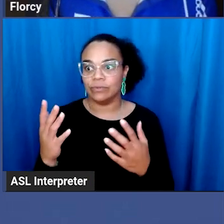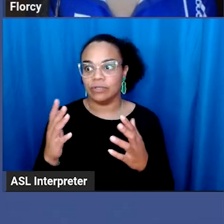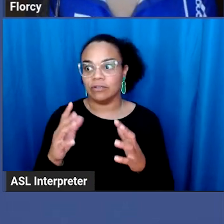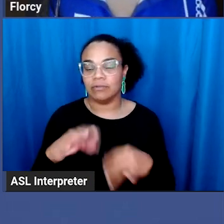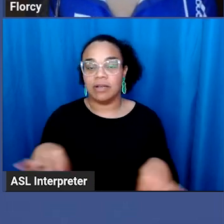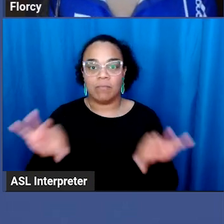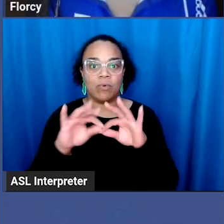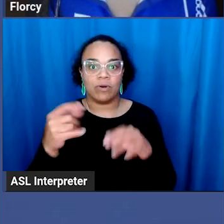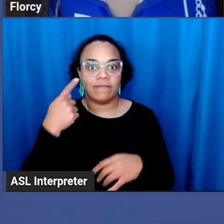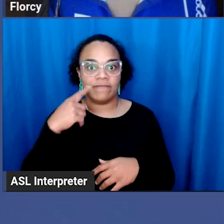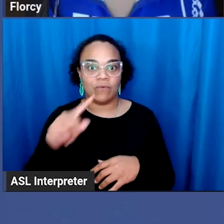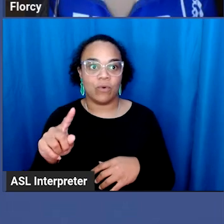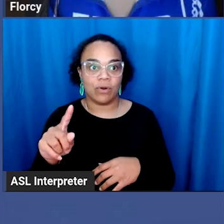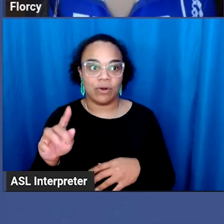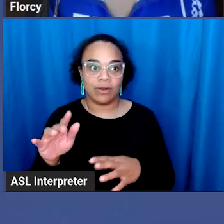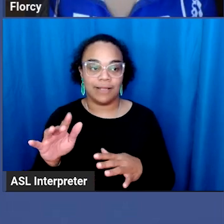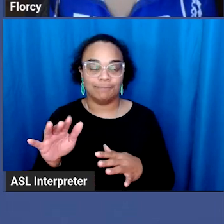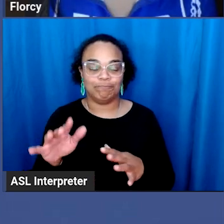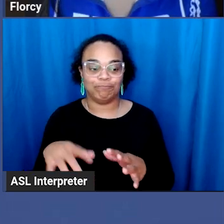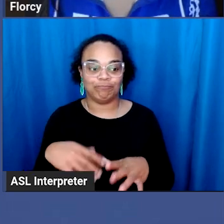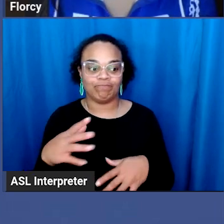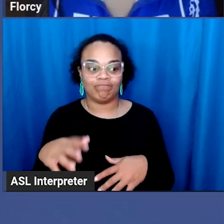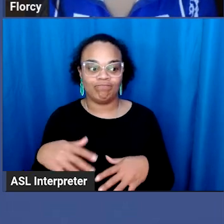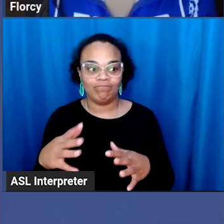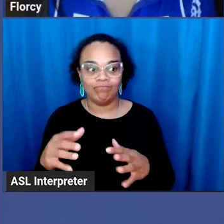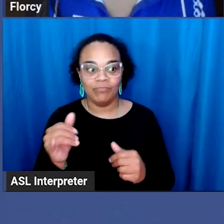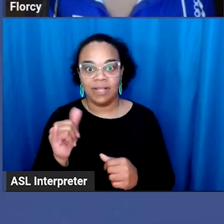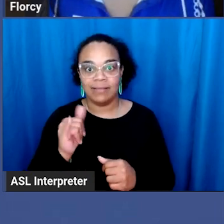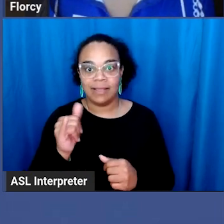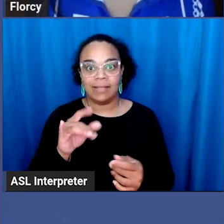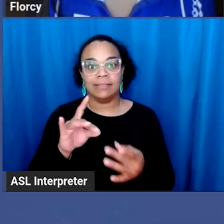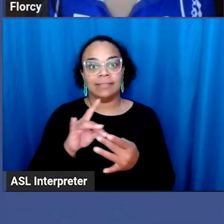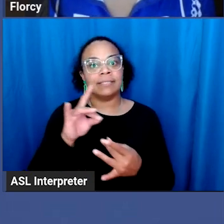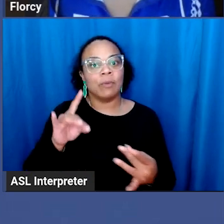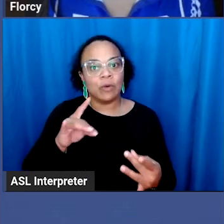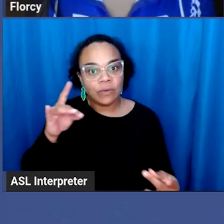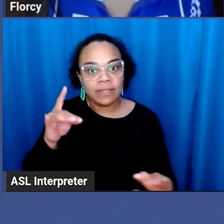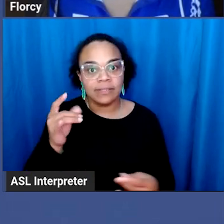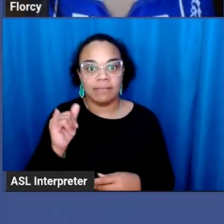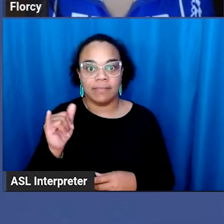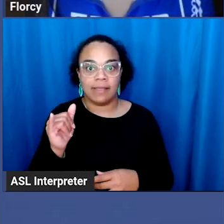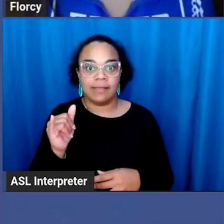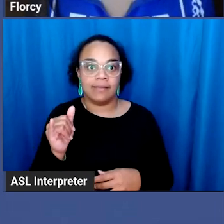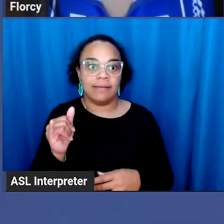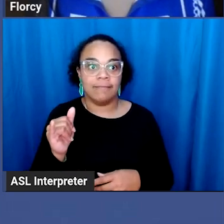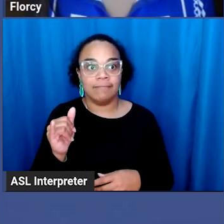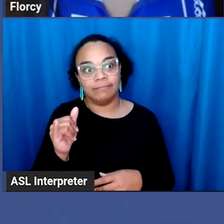important aspect of like like spiritualism when it comes to like